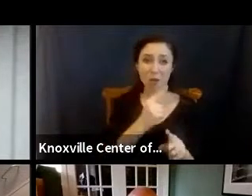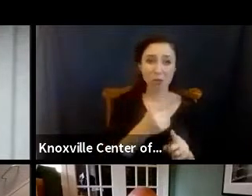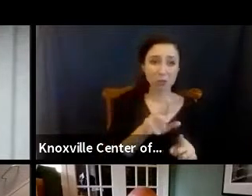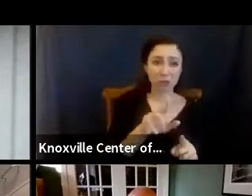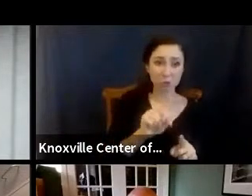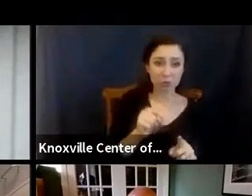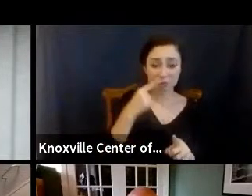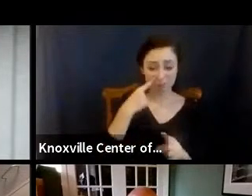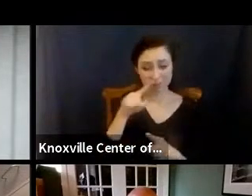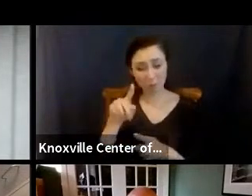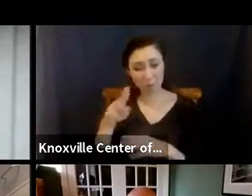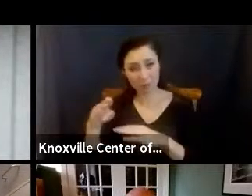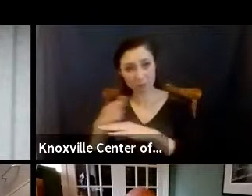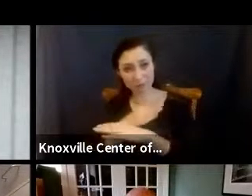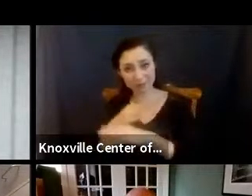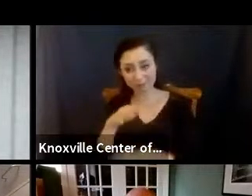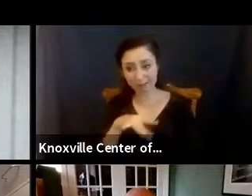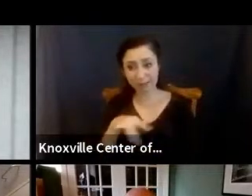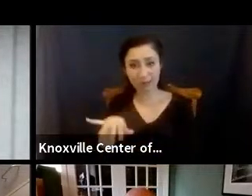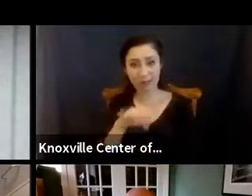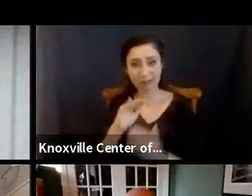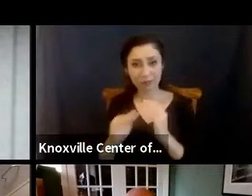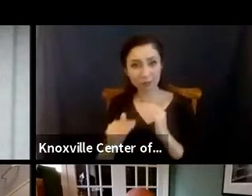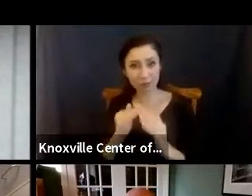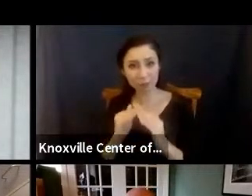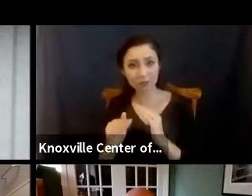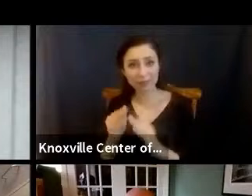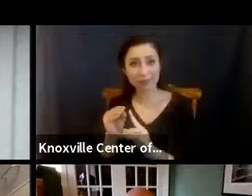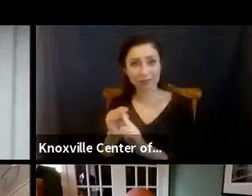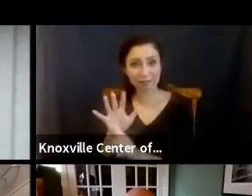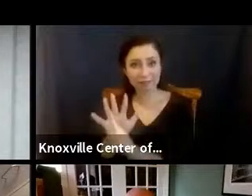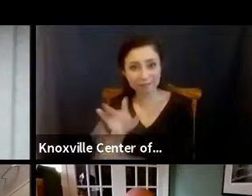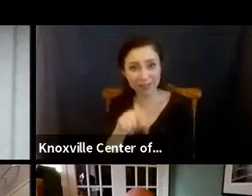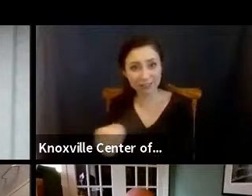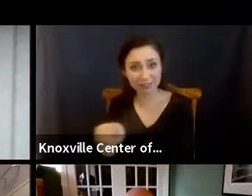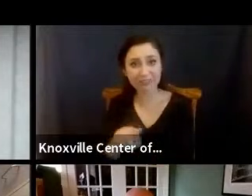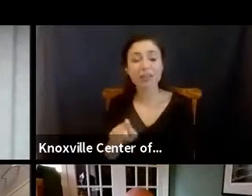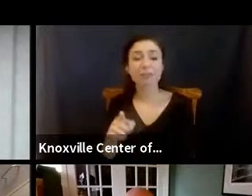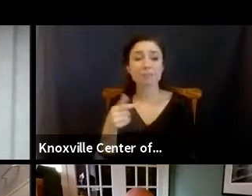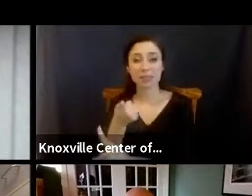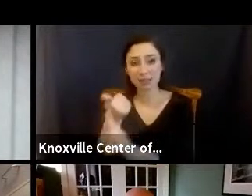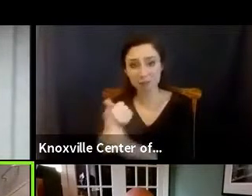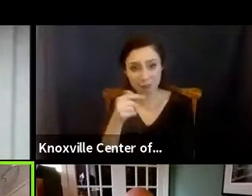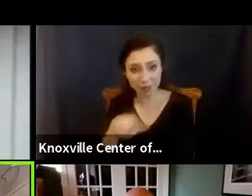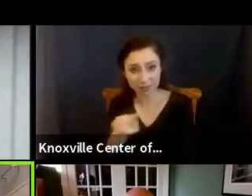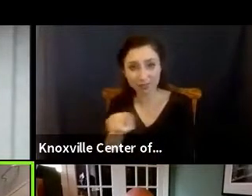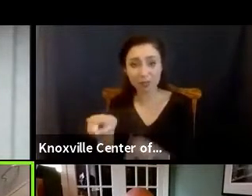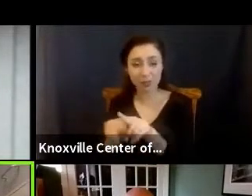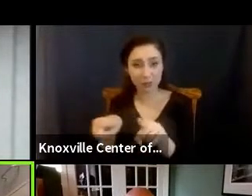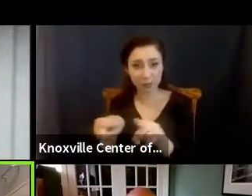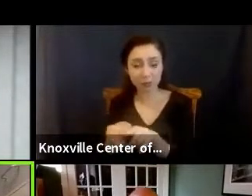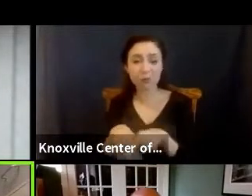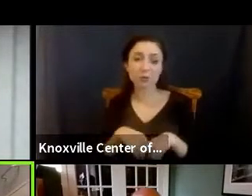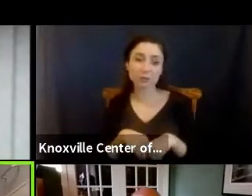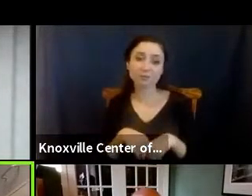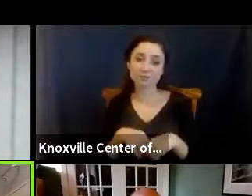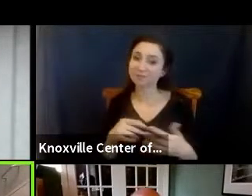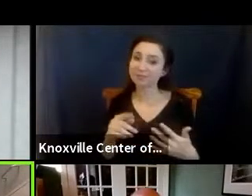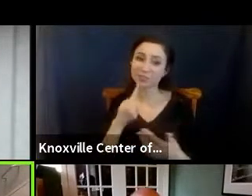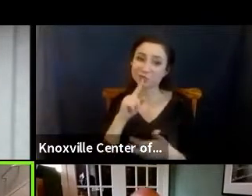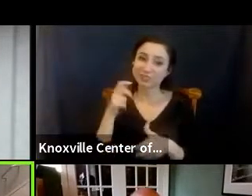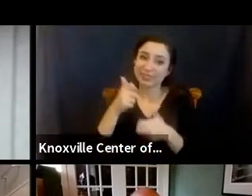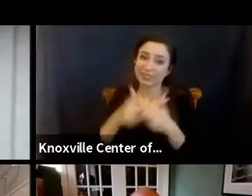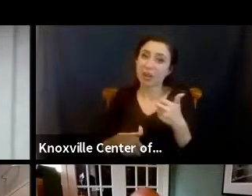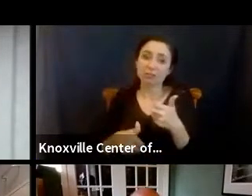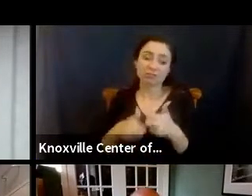immediate businesses in the community. It just does. So there, We are in a very difficult